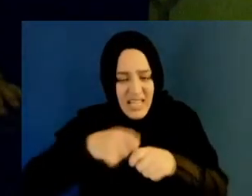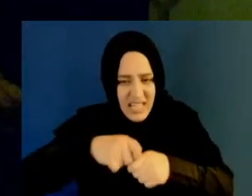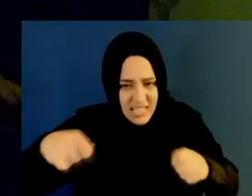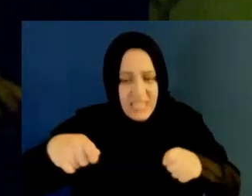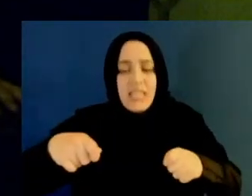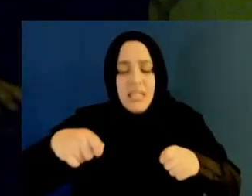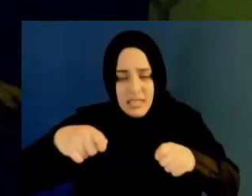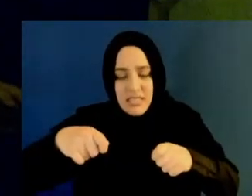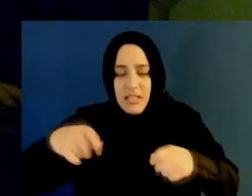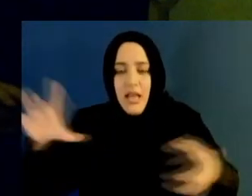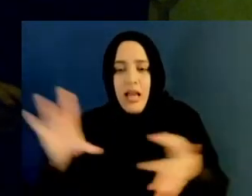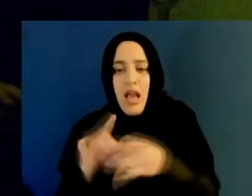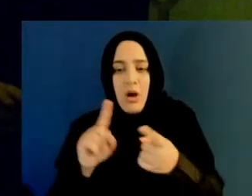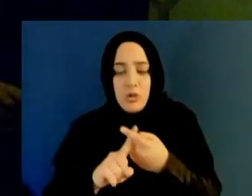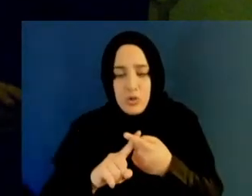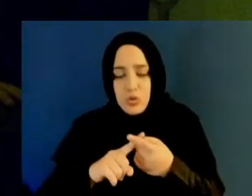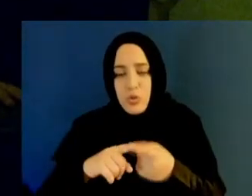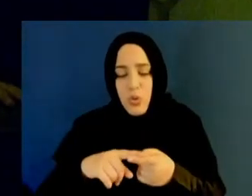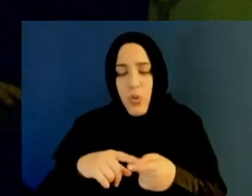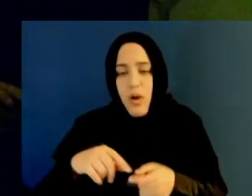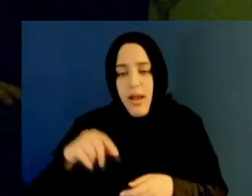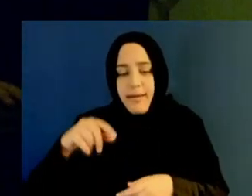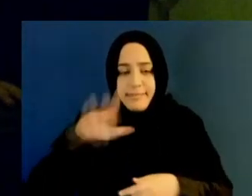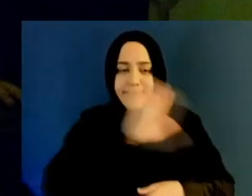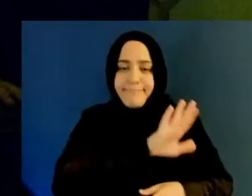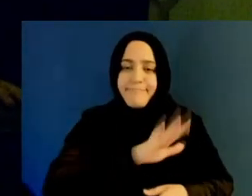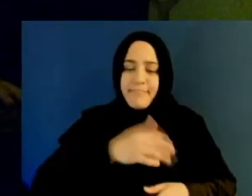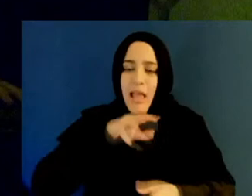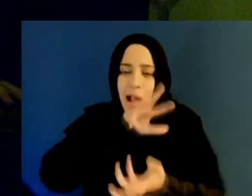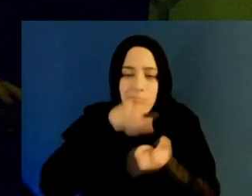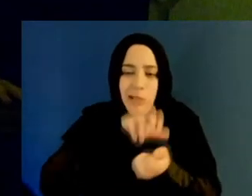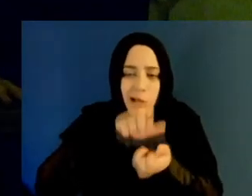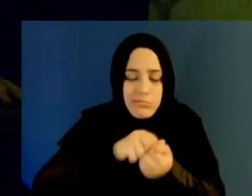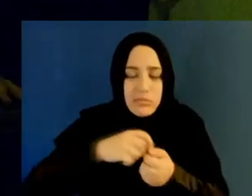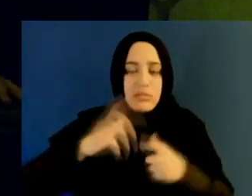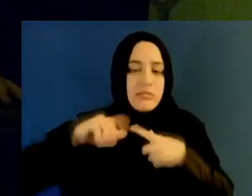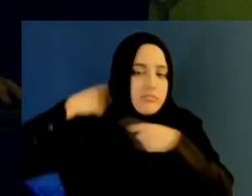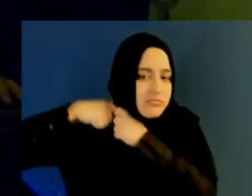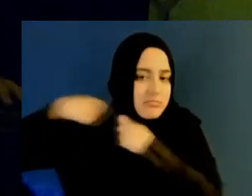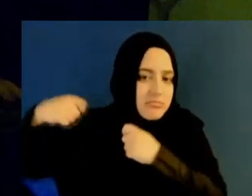Wa Sajjada, Imam Mazloom.